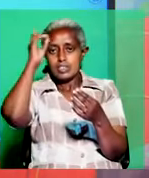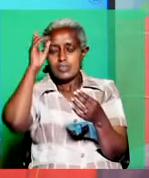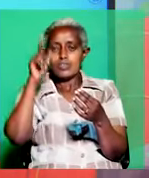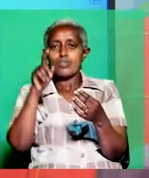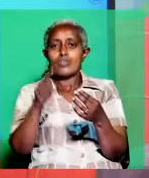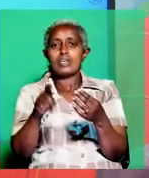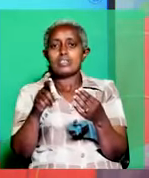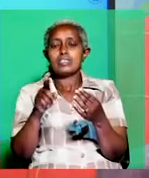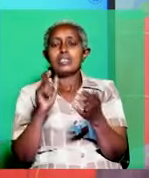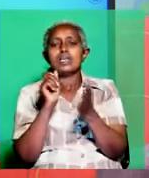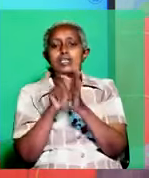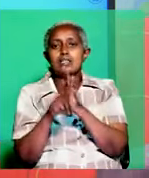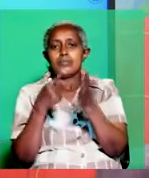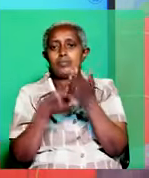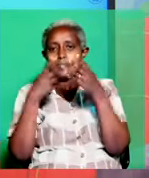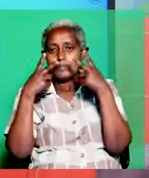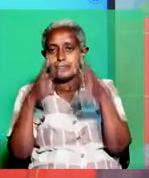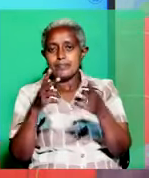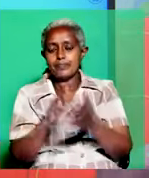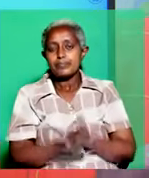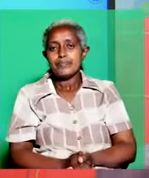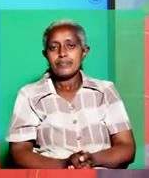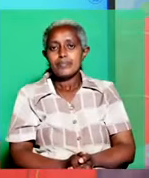Now let's see example for this.